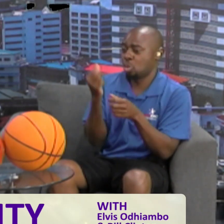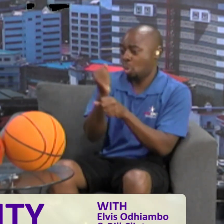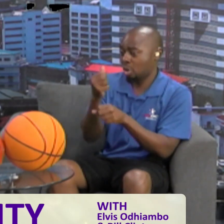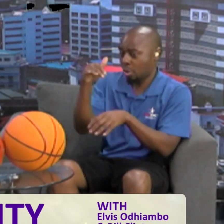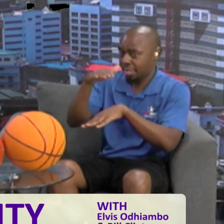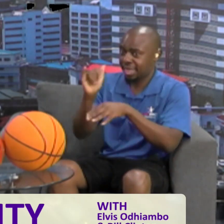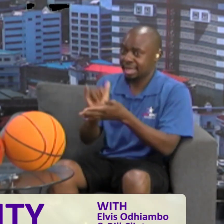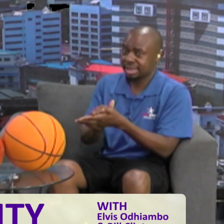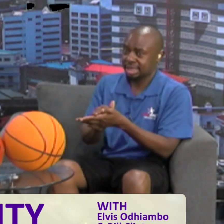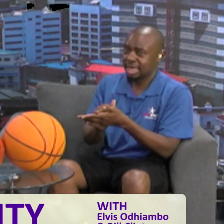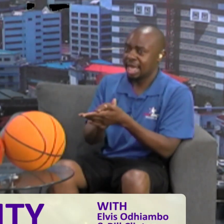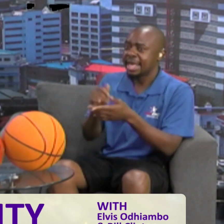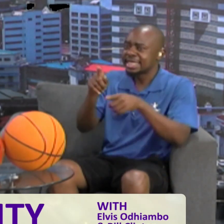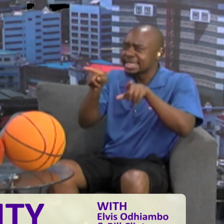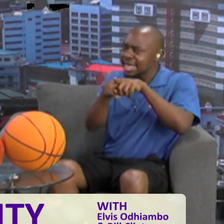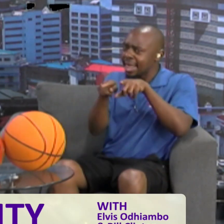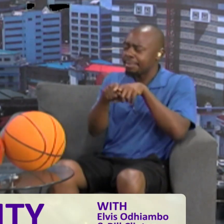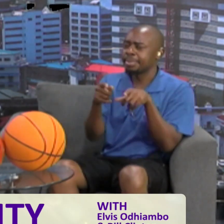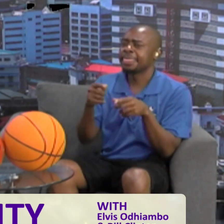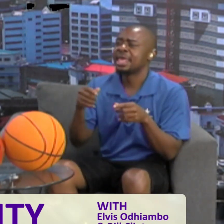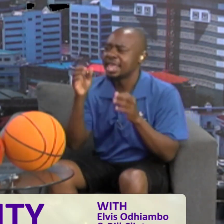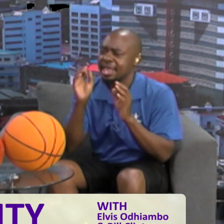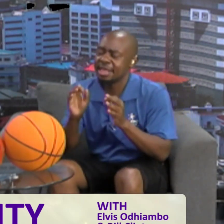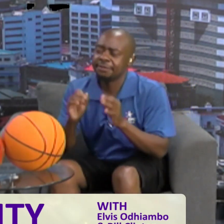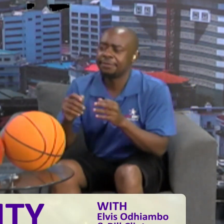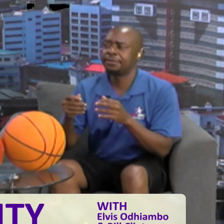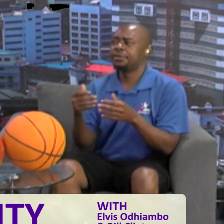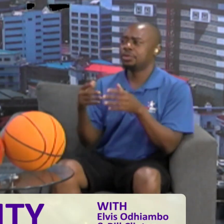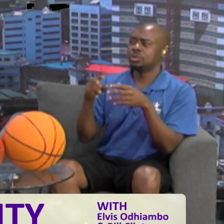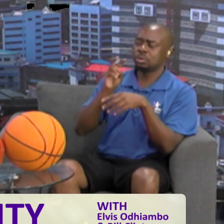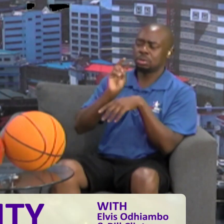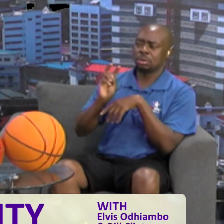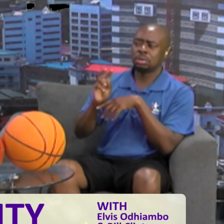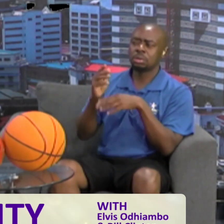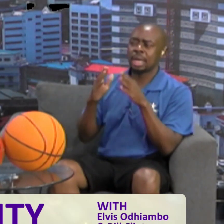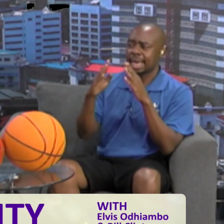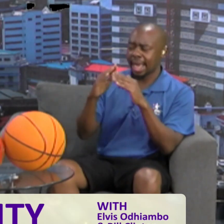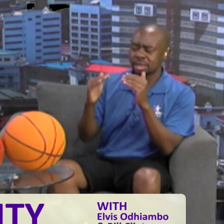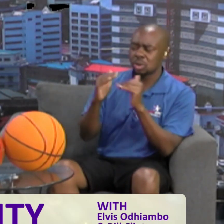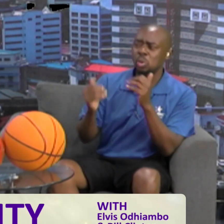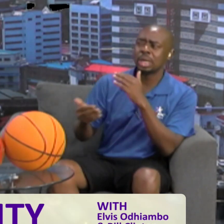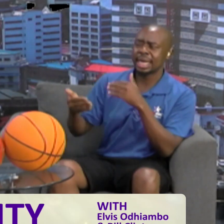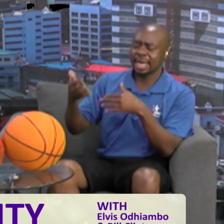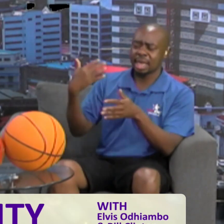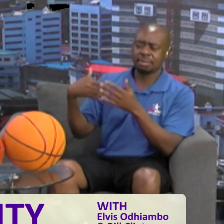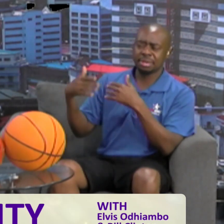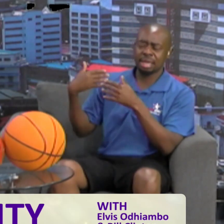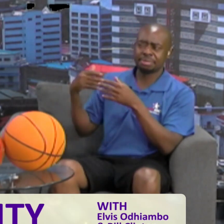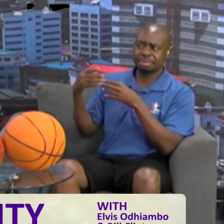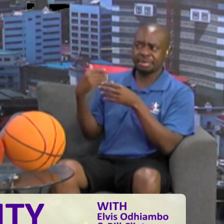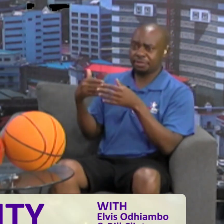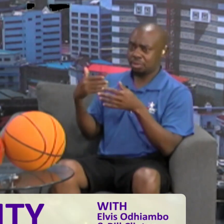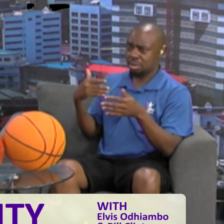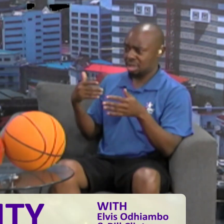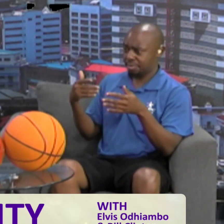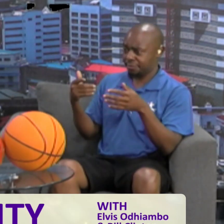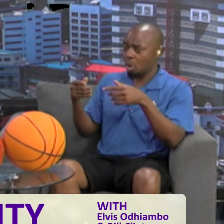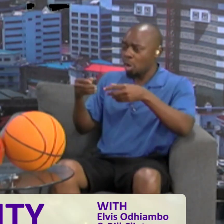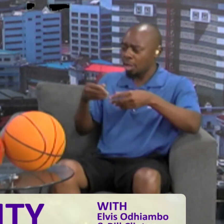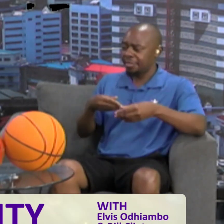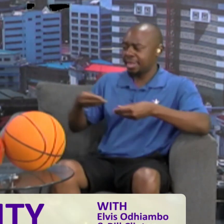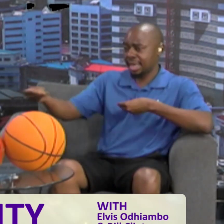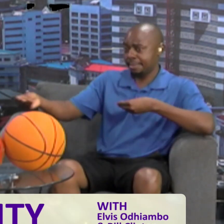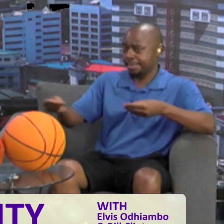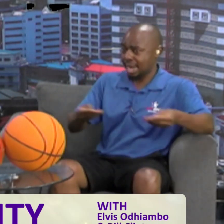Right. So I think they need to work on that to improve that. And also, if you look at, Arsenal's